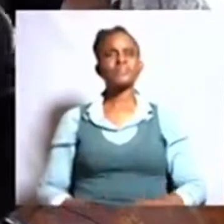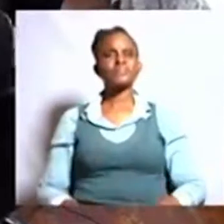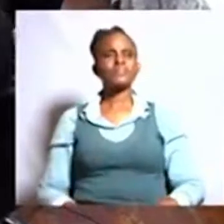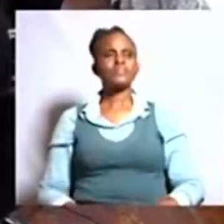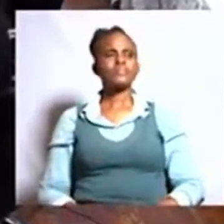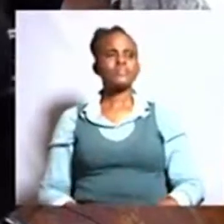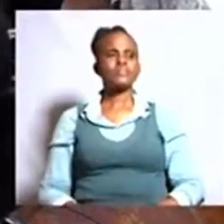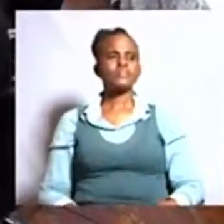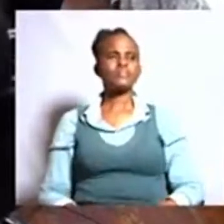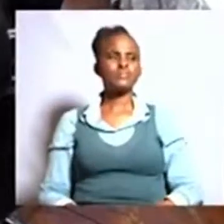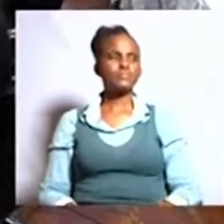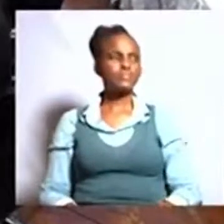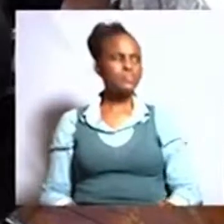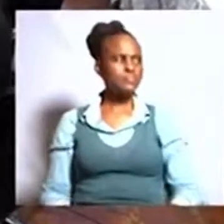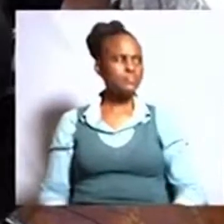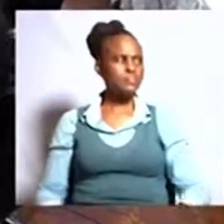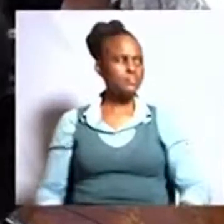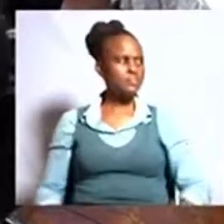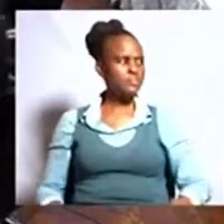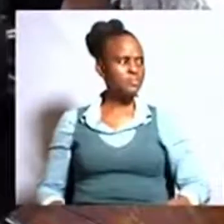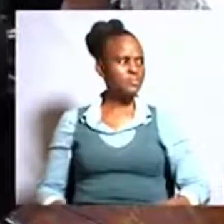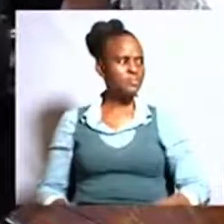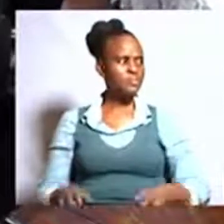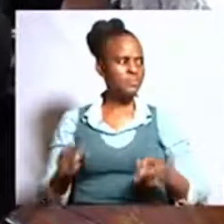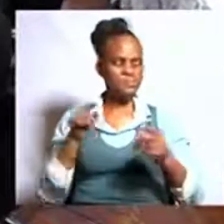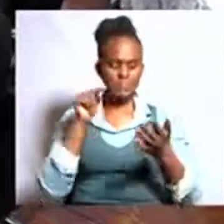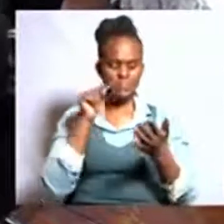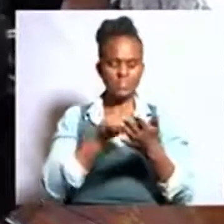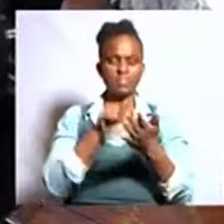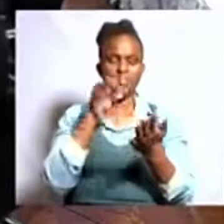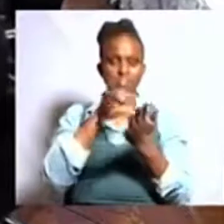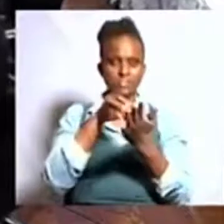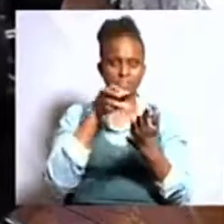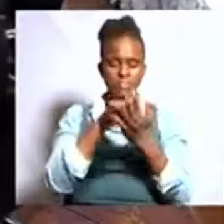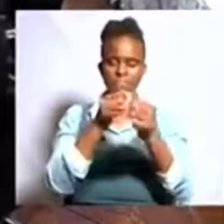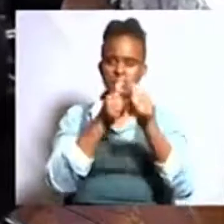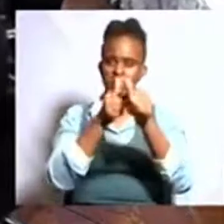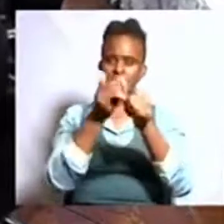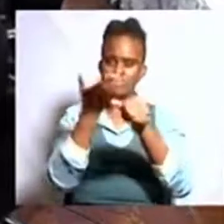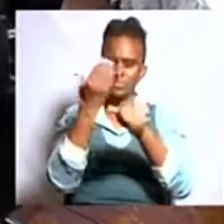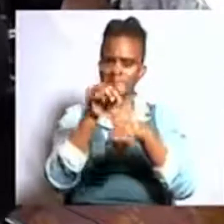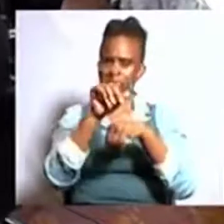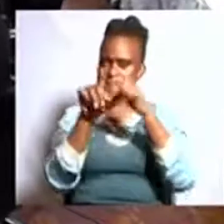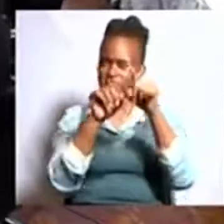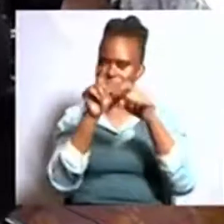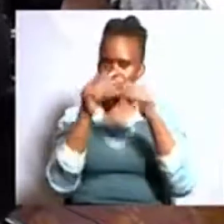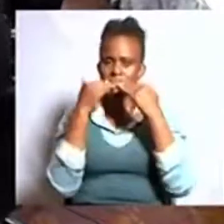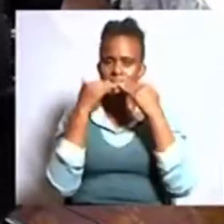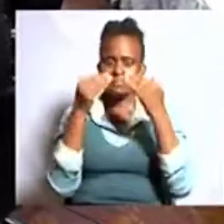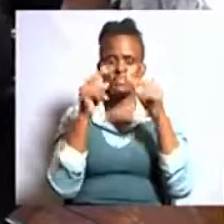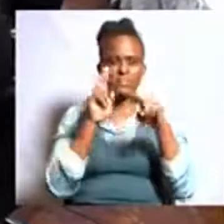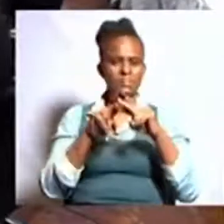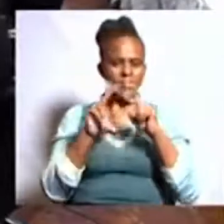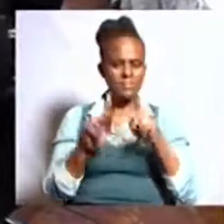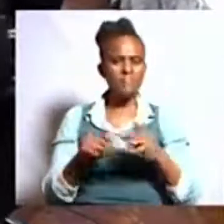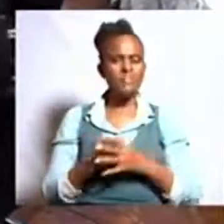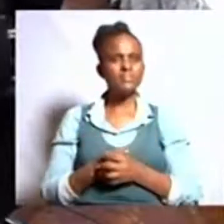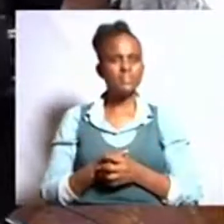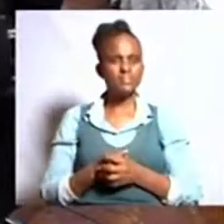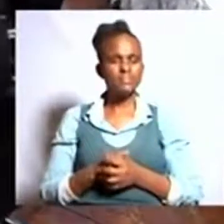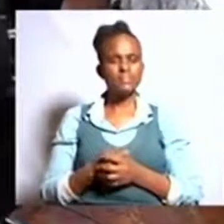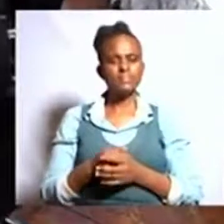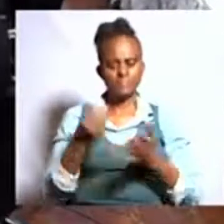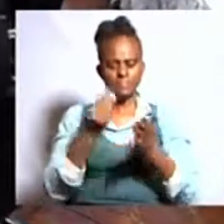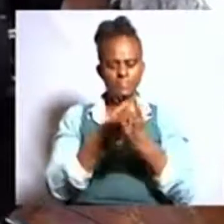questions. Not just on this very matter, maybe there should be a follow-up question. Okay. Thank you, Chair.